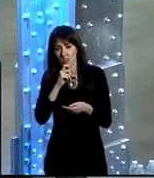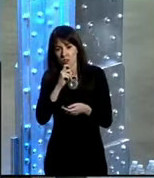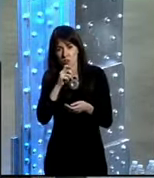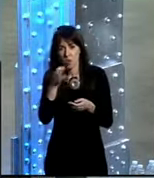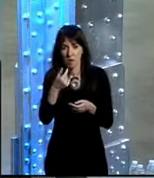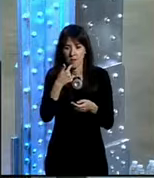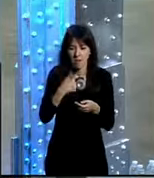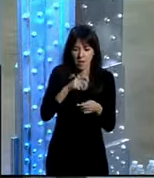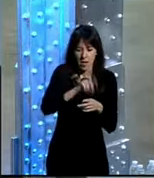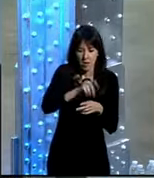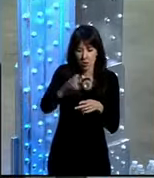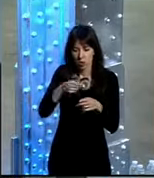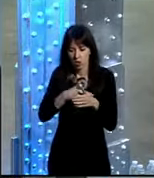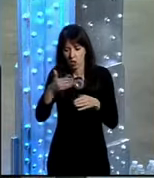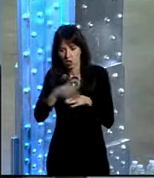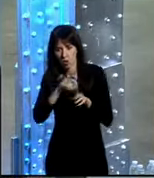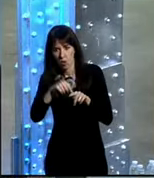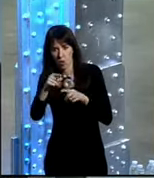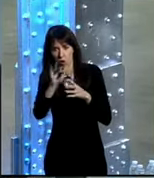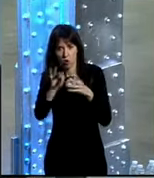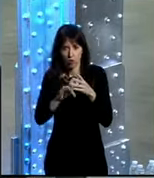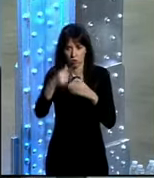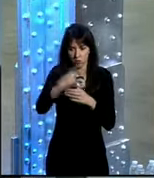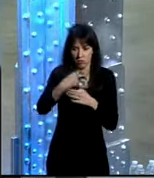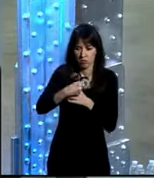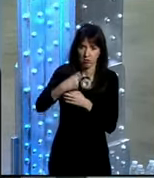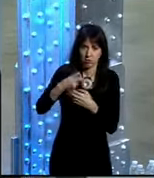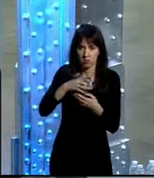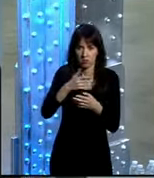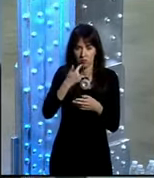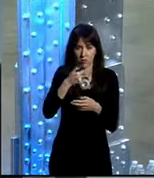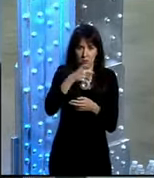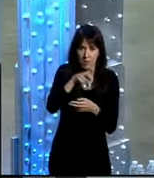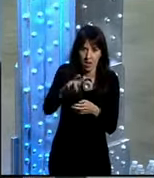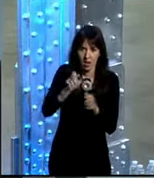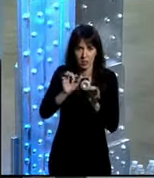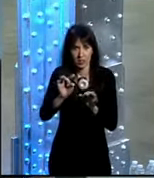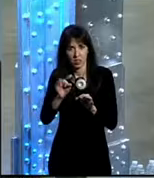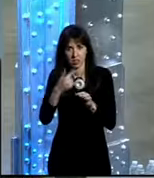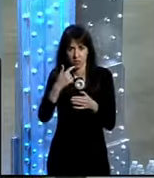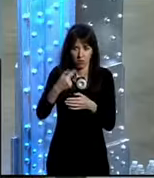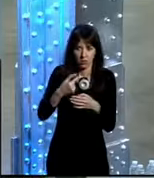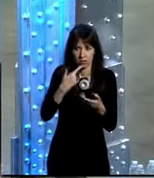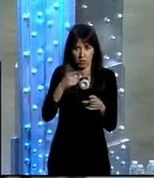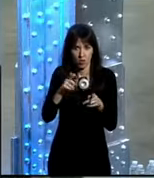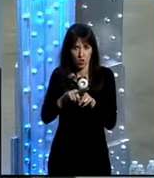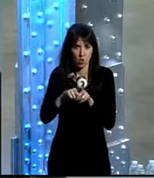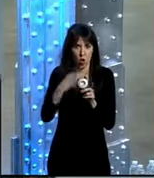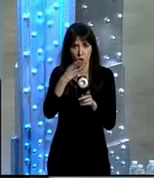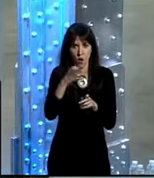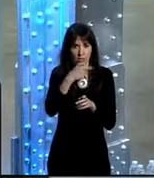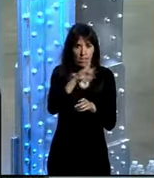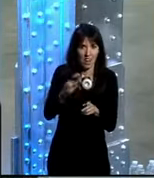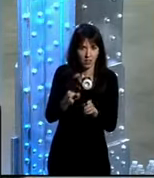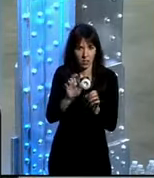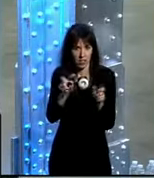do this. You have to say these particular words. There's a constraint of 140 characters, or there's a constraint of, as